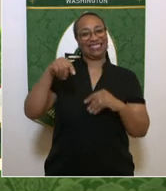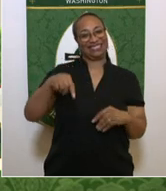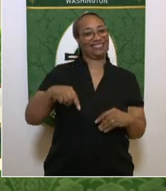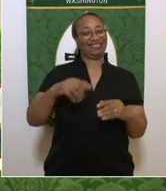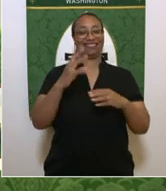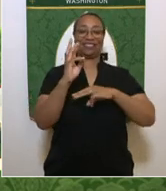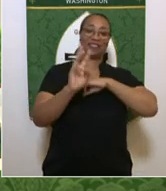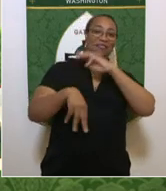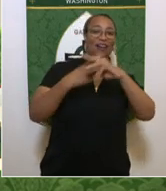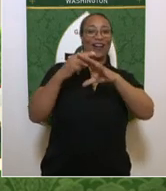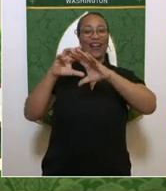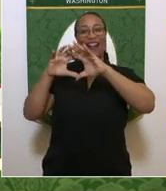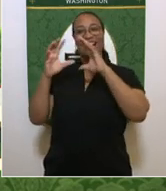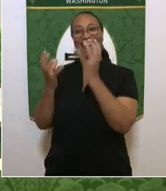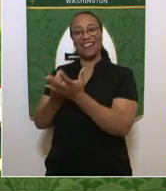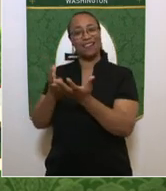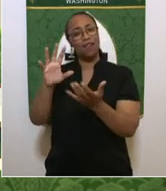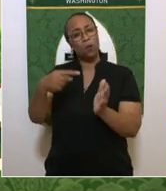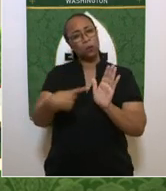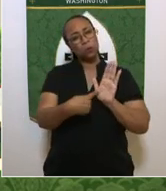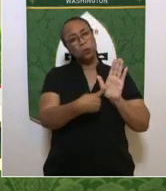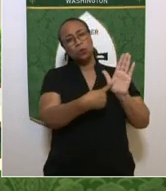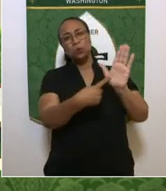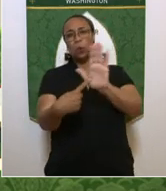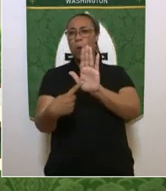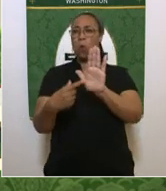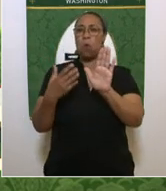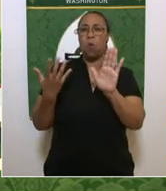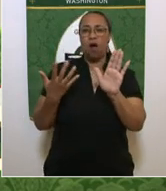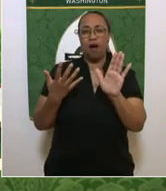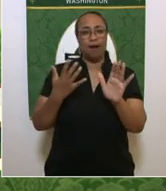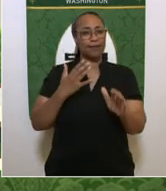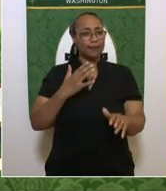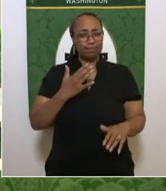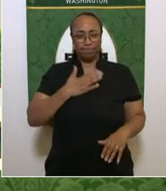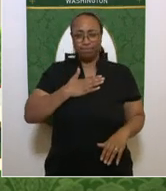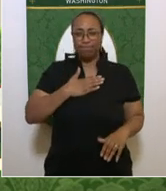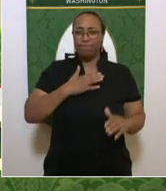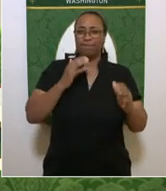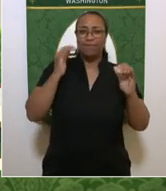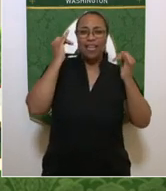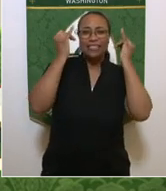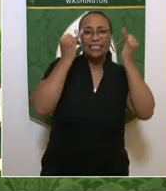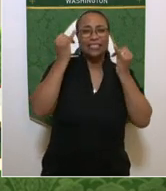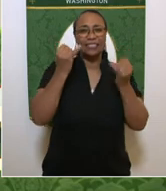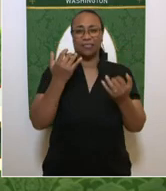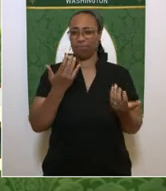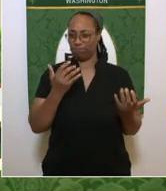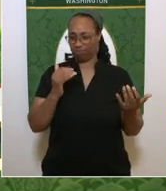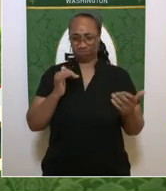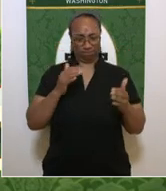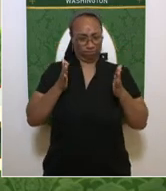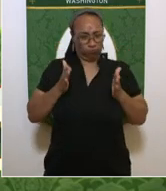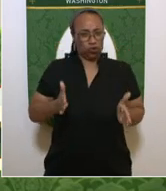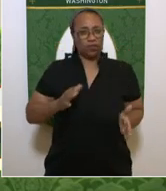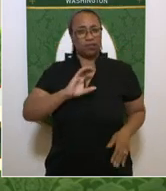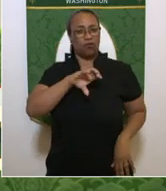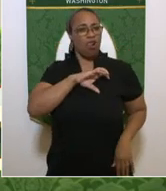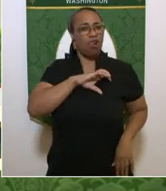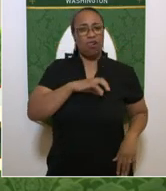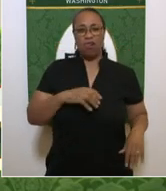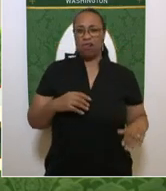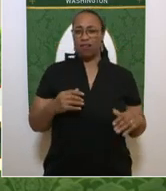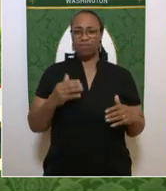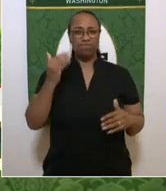know that's what you're learning here at St. Patrick's, how to be a good citizen. So some of you